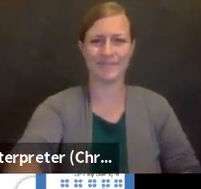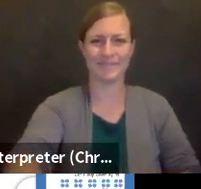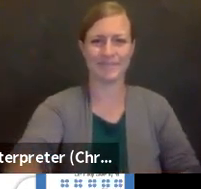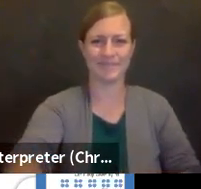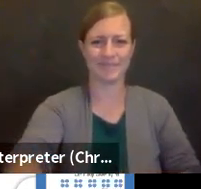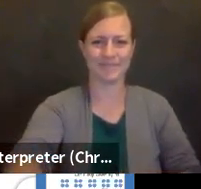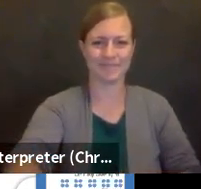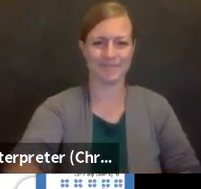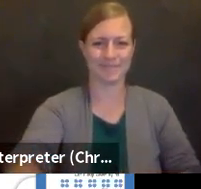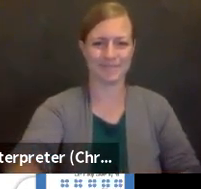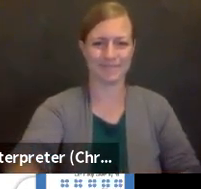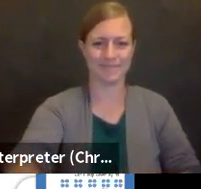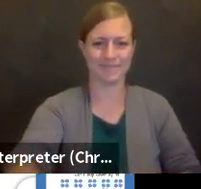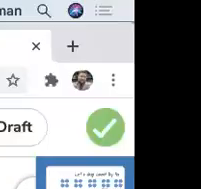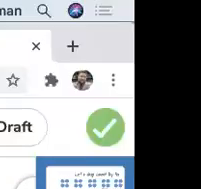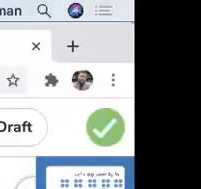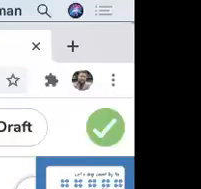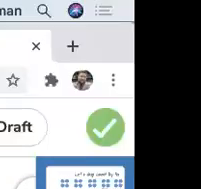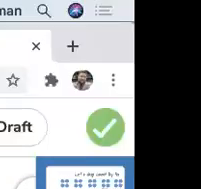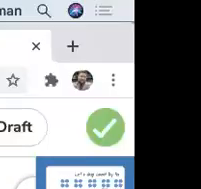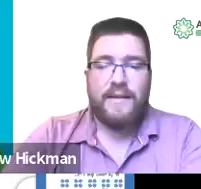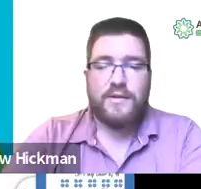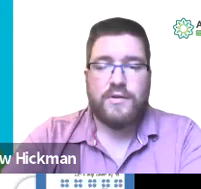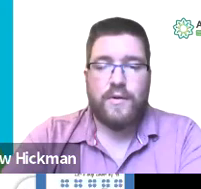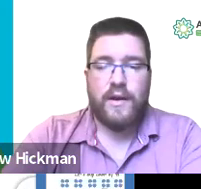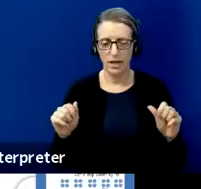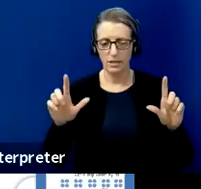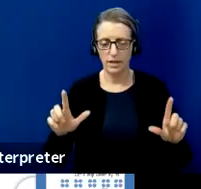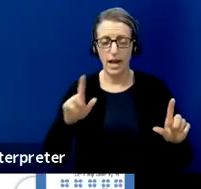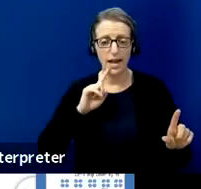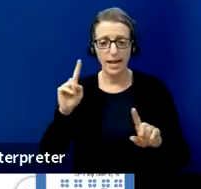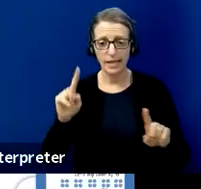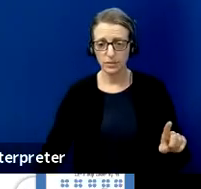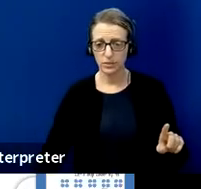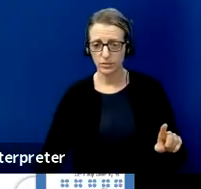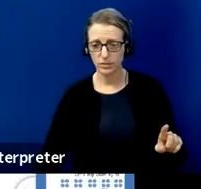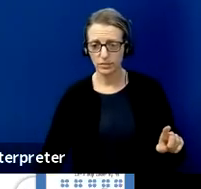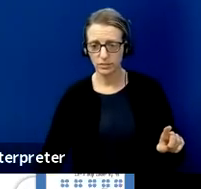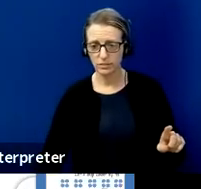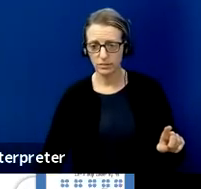Okay. So I could also now drag these answers where they go down here.